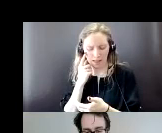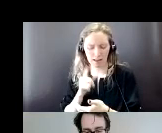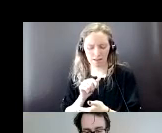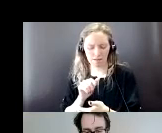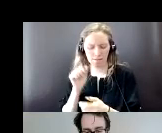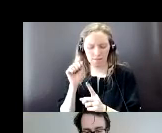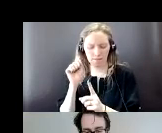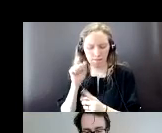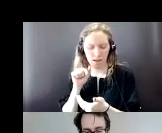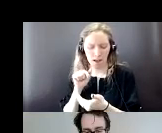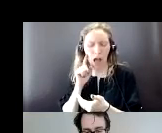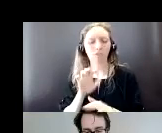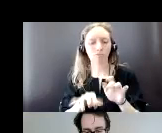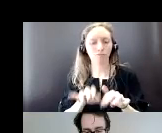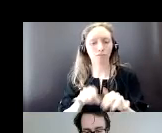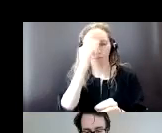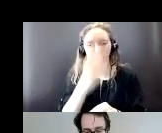option is using a sign-in partner